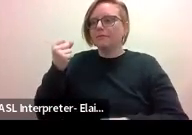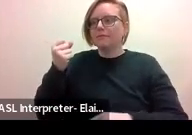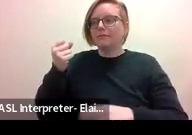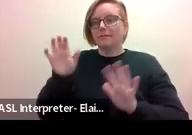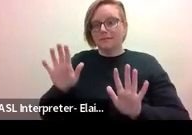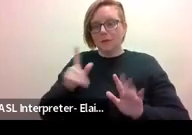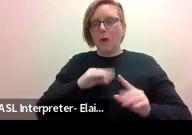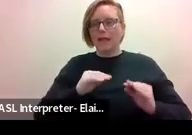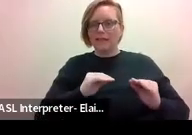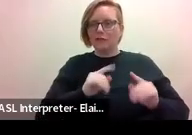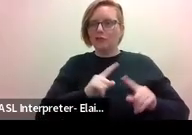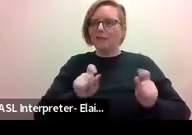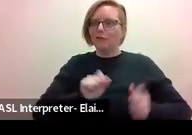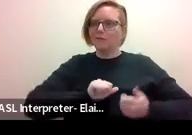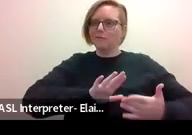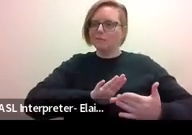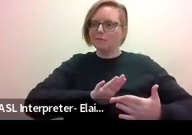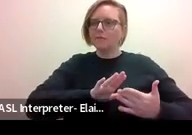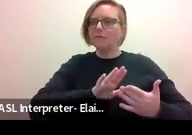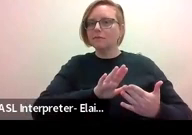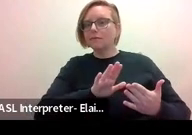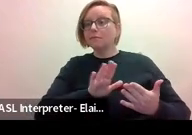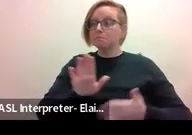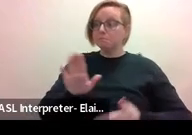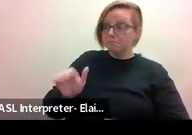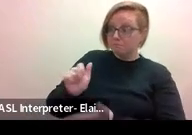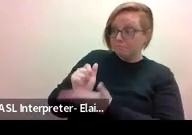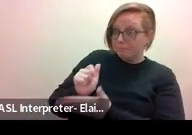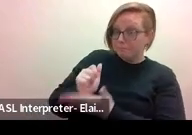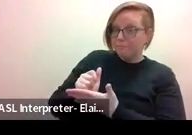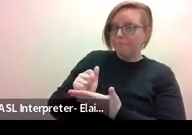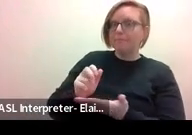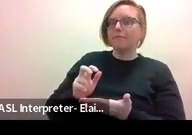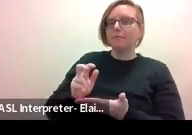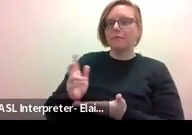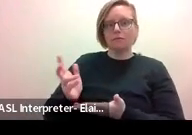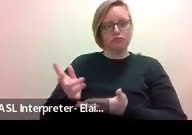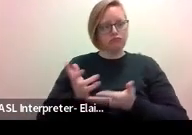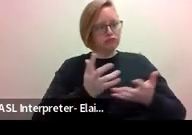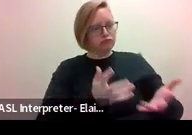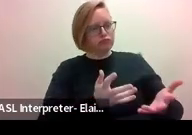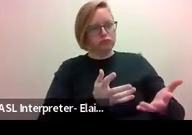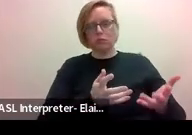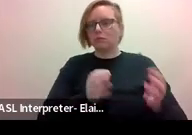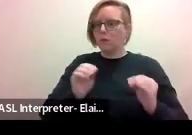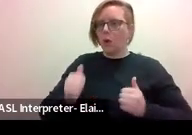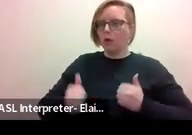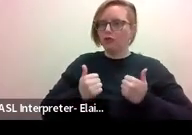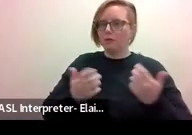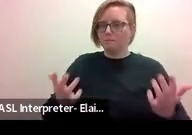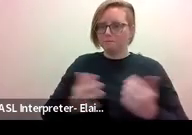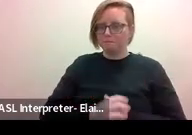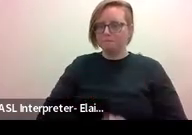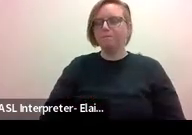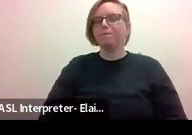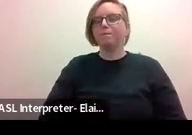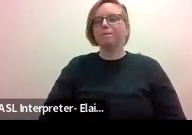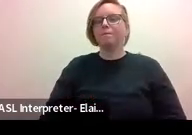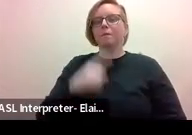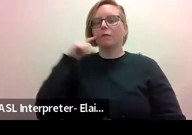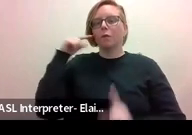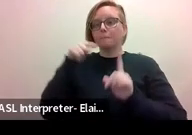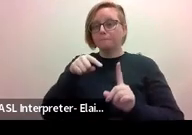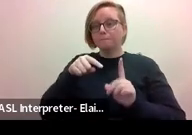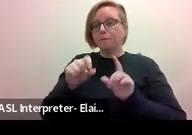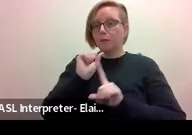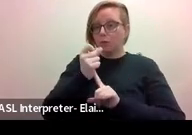aggressive. So in this case, Nina does